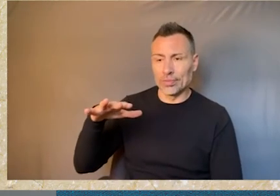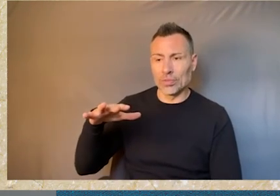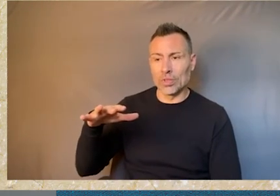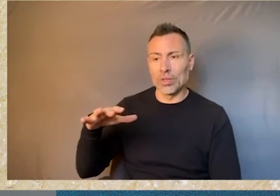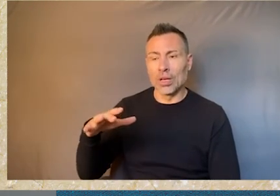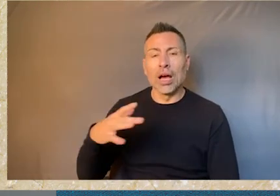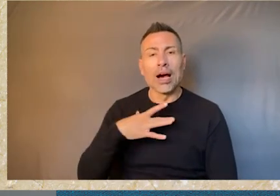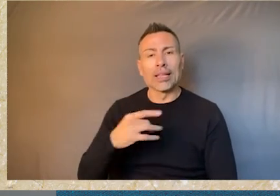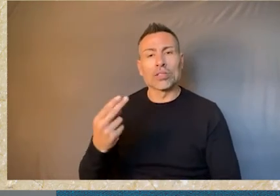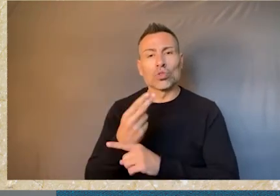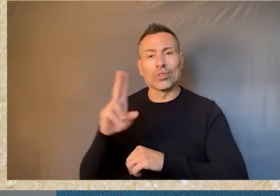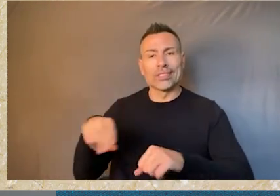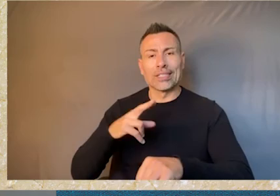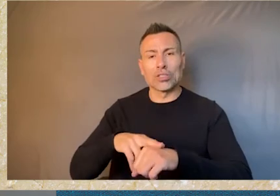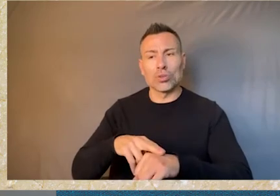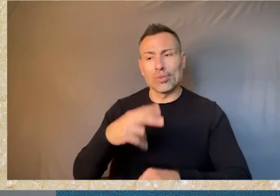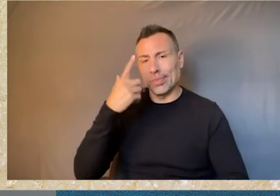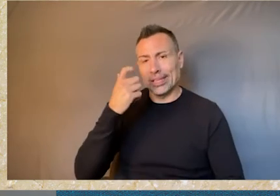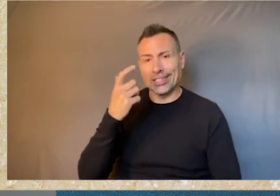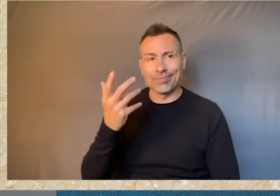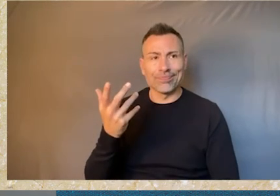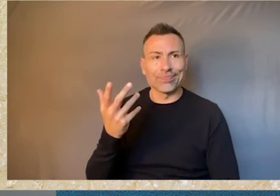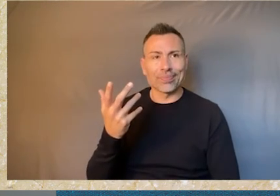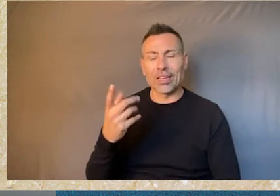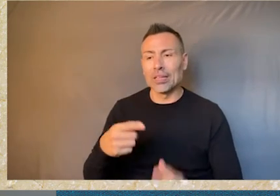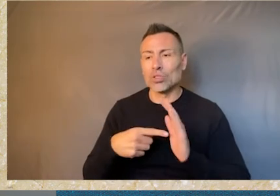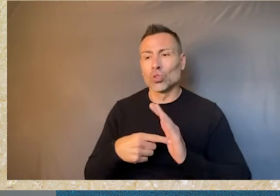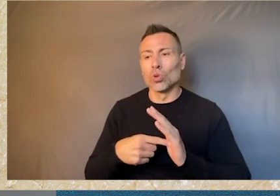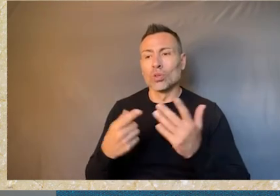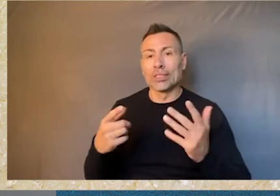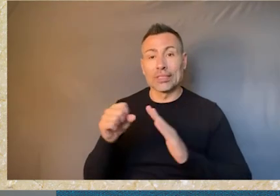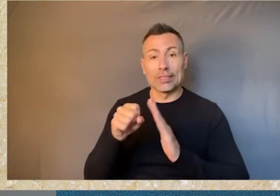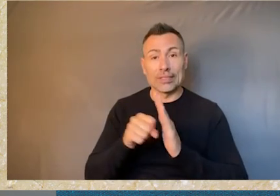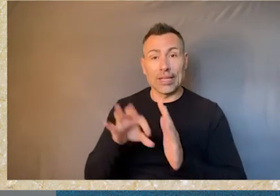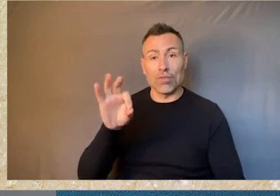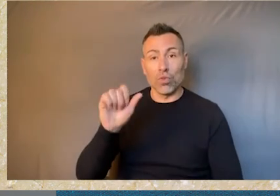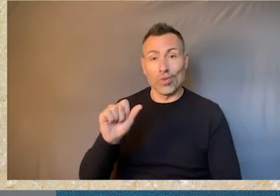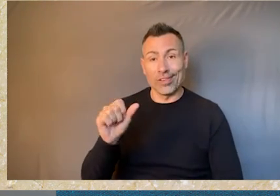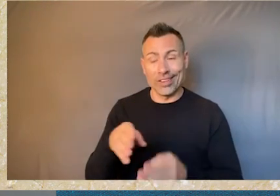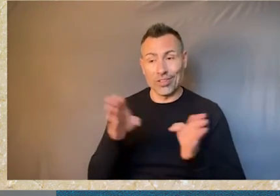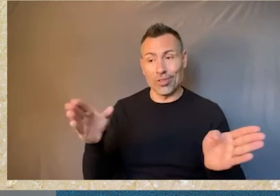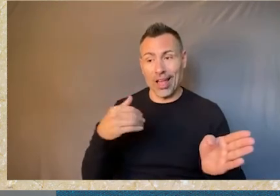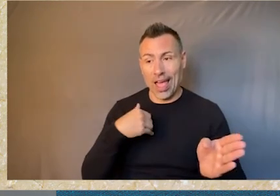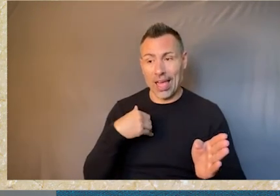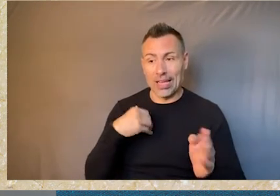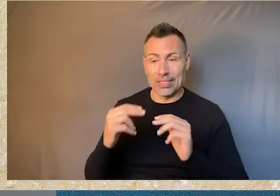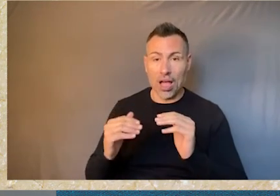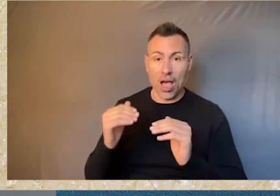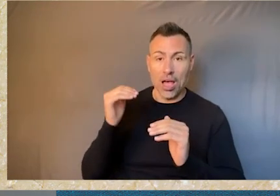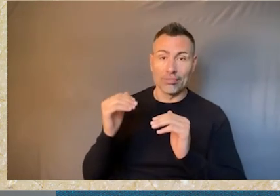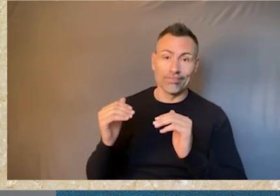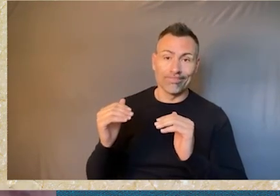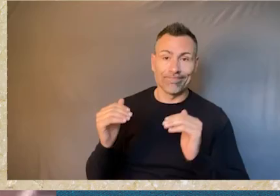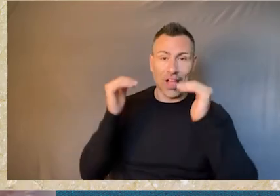like to use these because what it shows is that the state of Florida in general has a higher level of persons